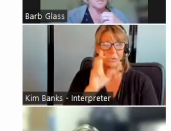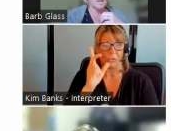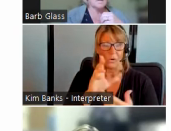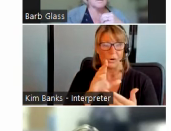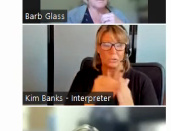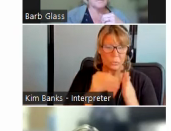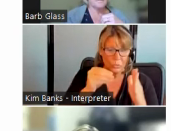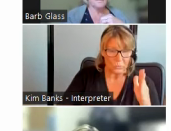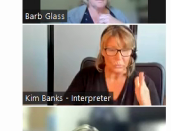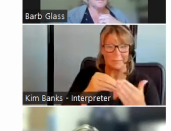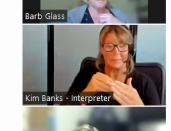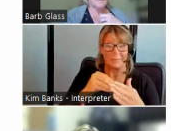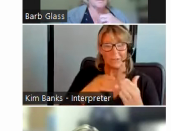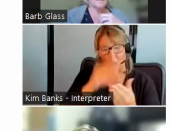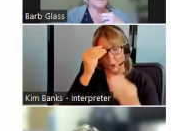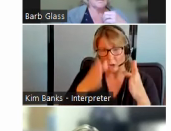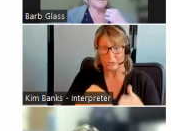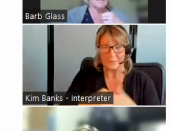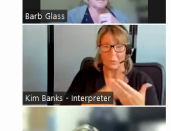in LBS.